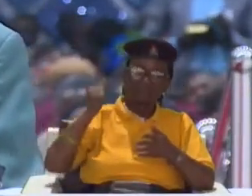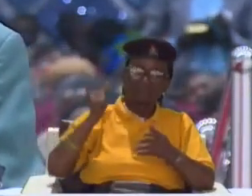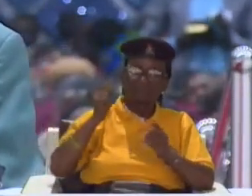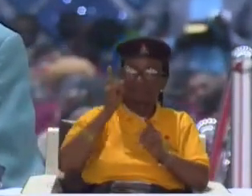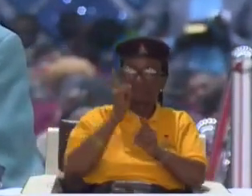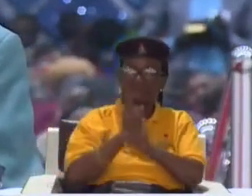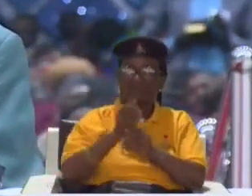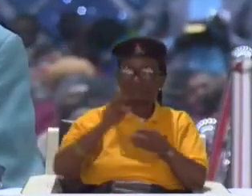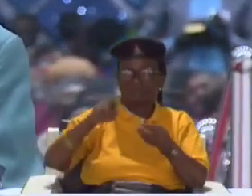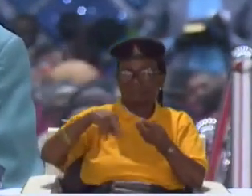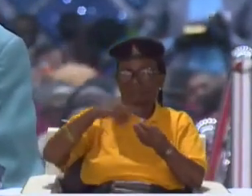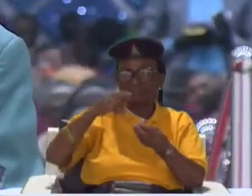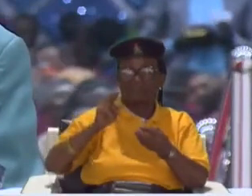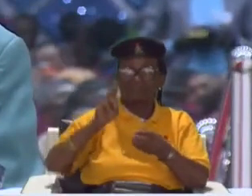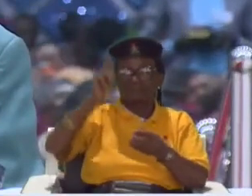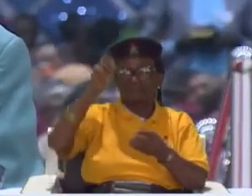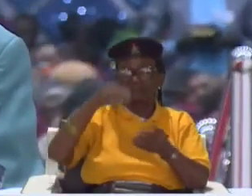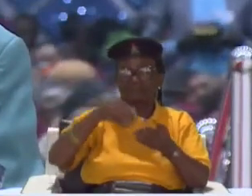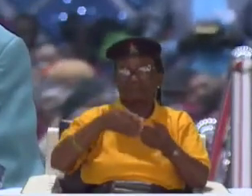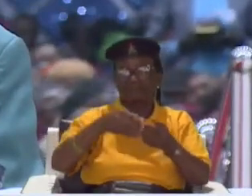Let